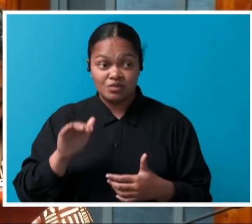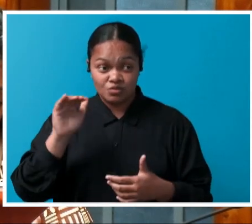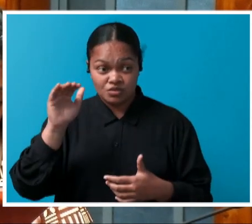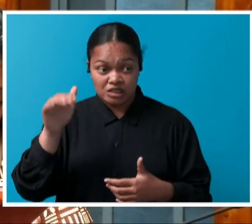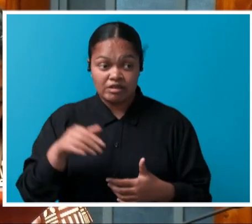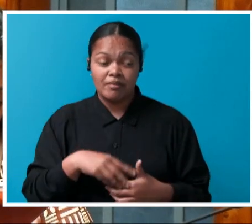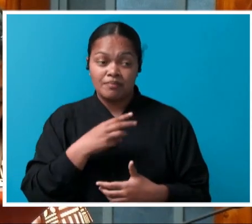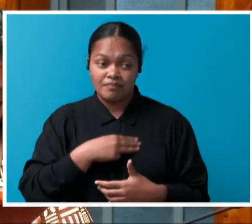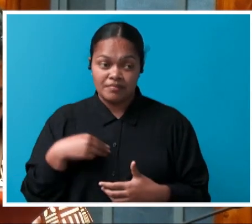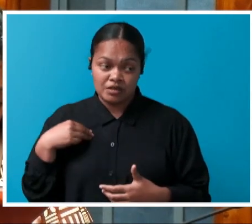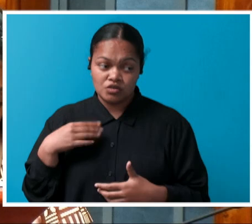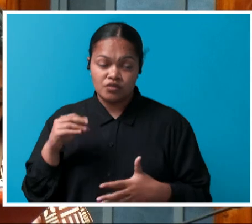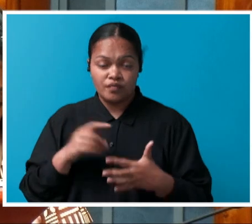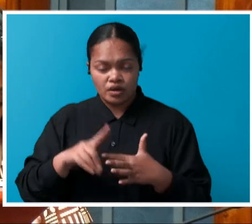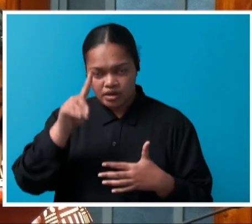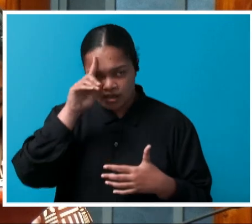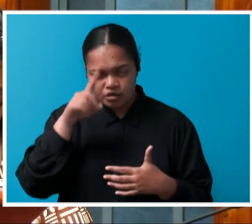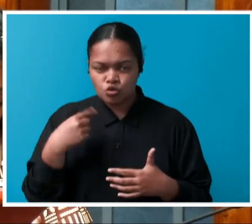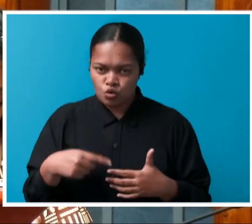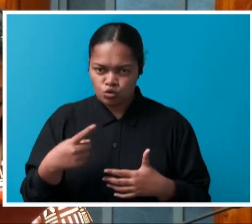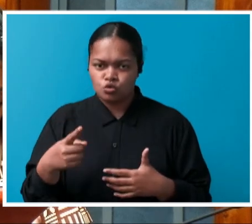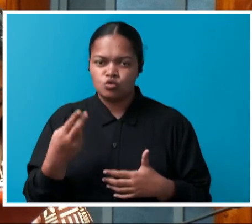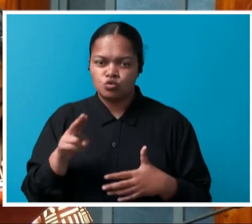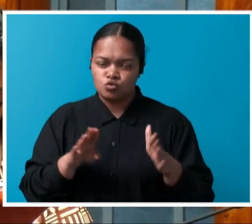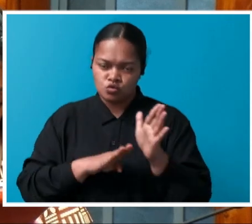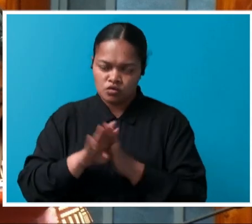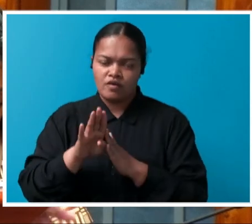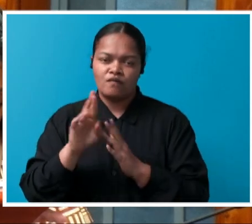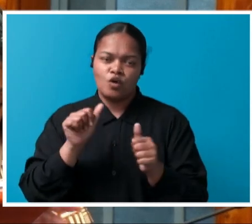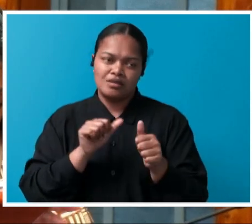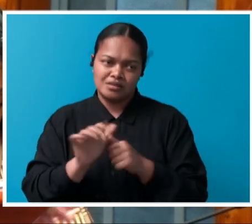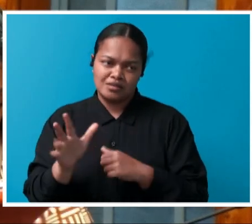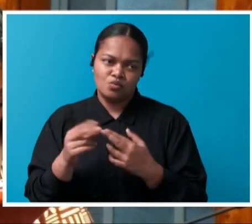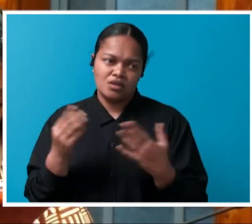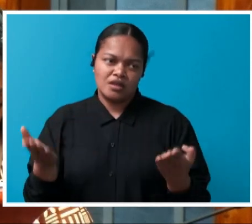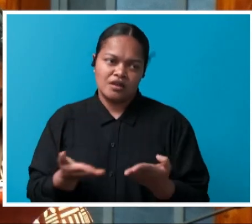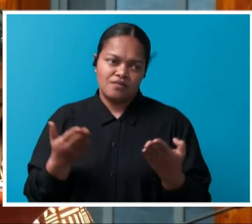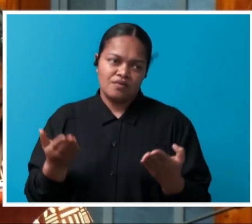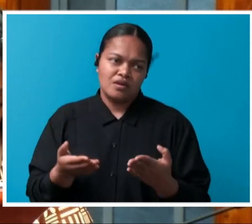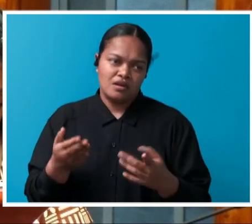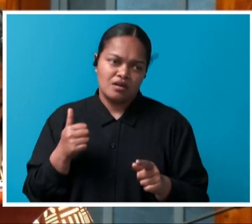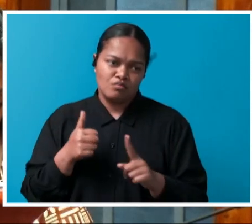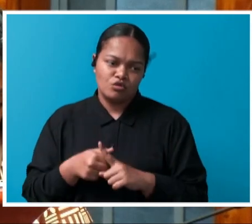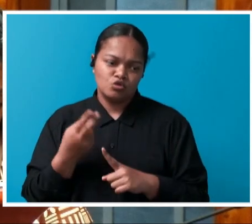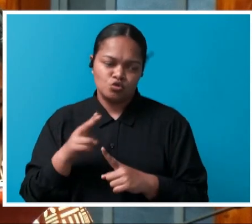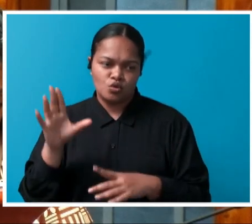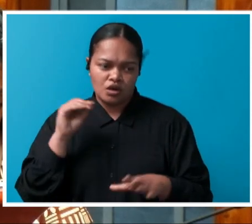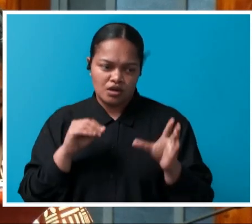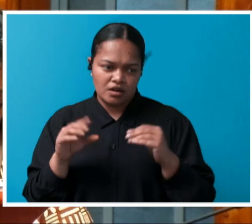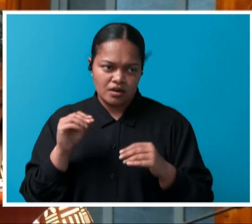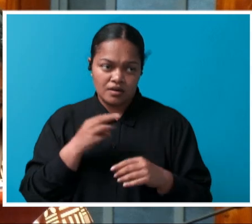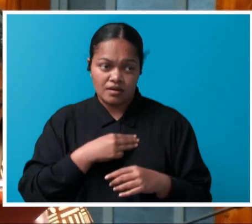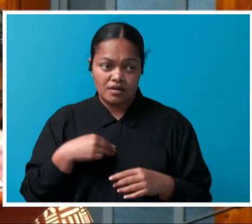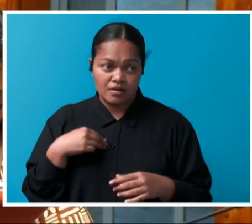the Ministry of Education continues to strive for excellence with innovative approaches to learning. The